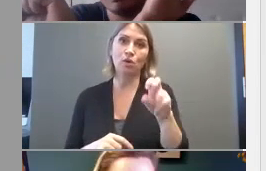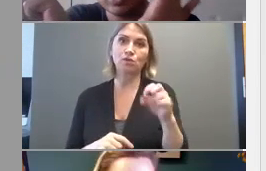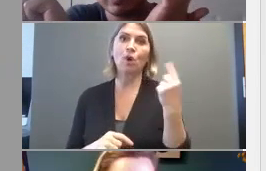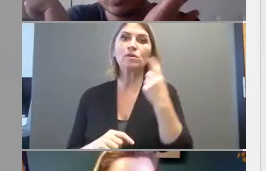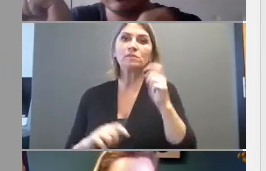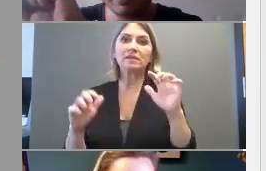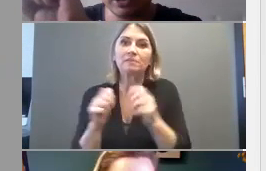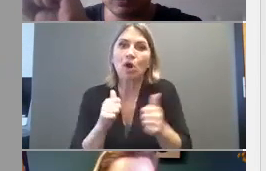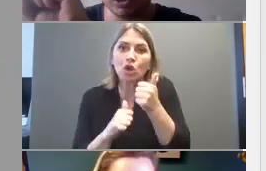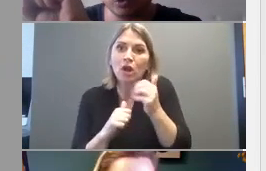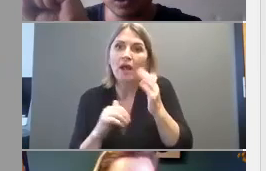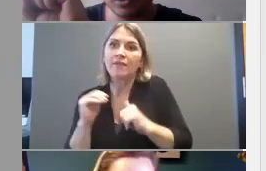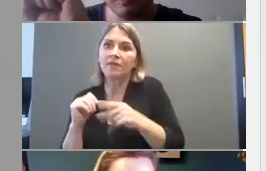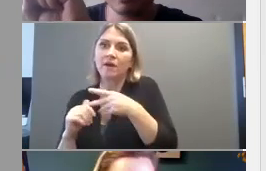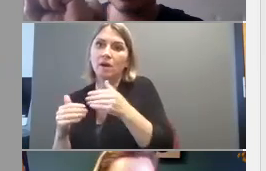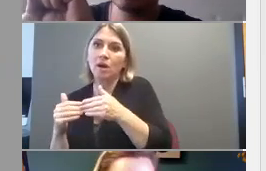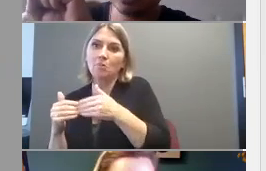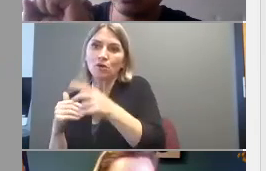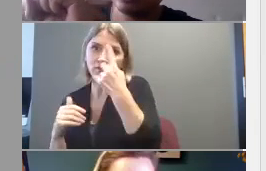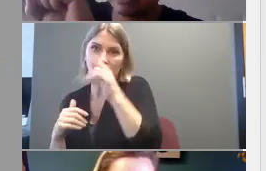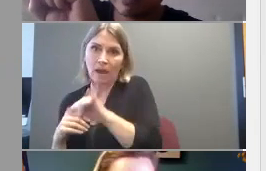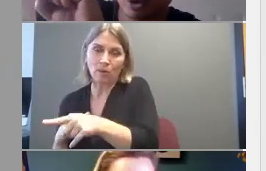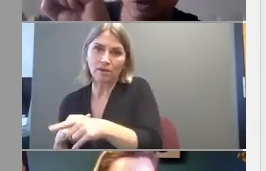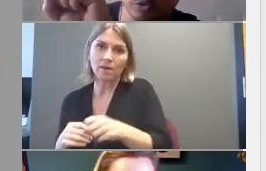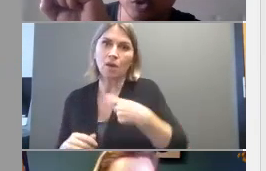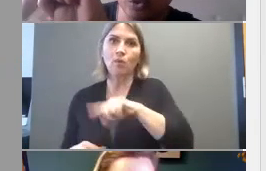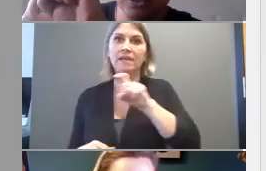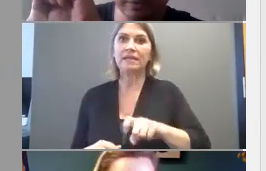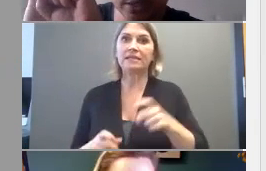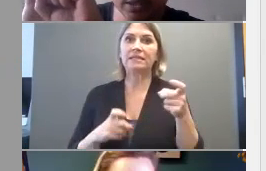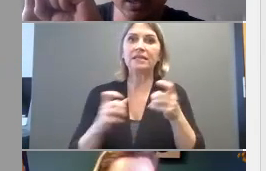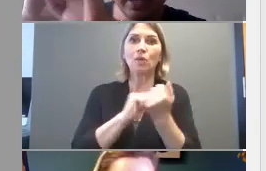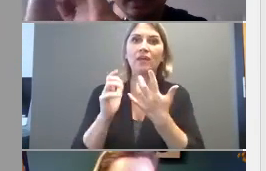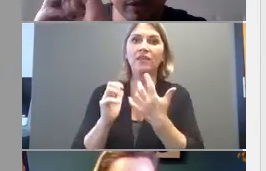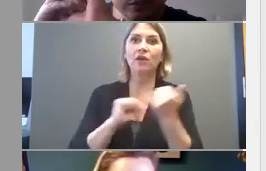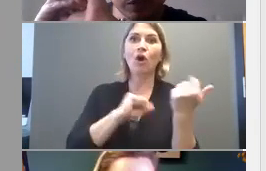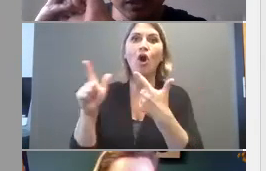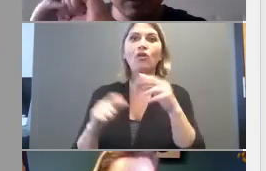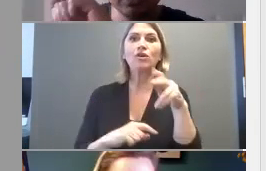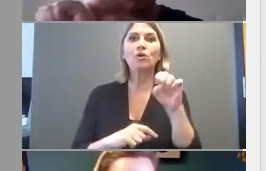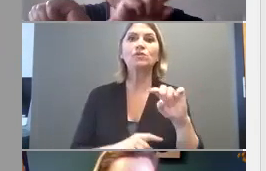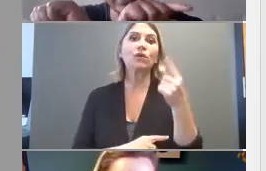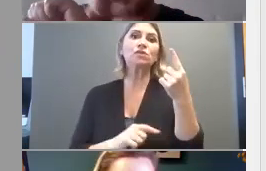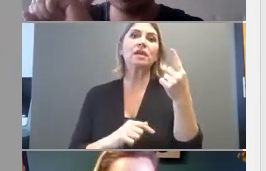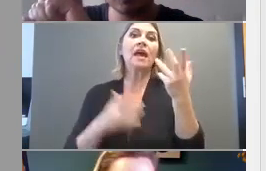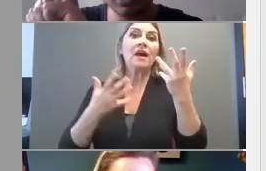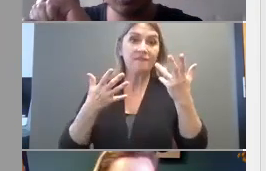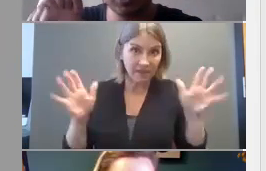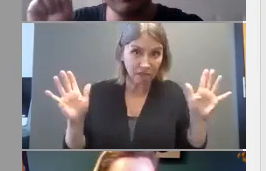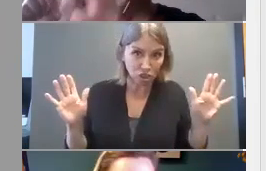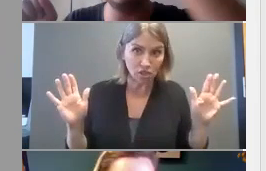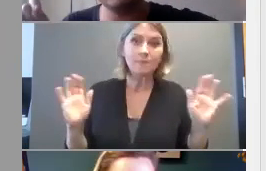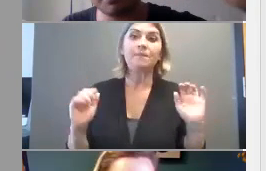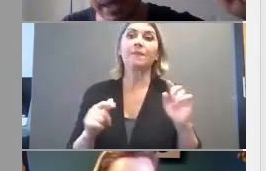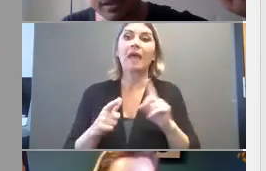smaller than the post value of that particular node, right? Because we need to deal with all of those nodes first. And once we are done with this, since an edge goes from here